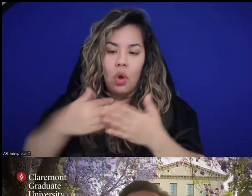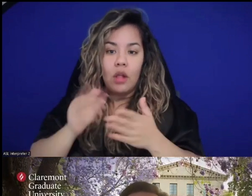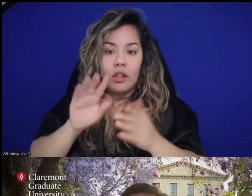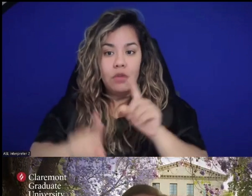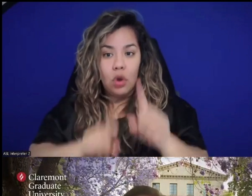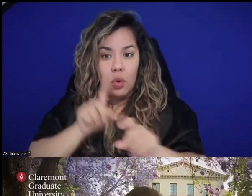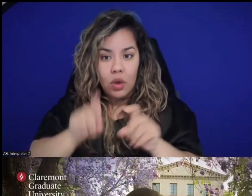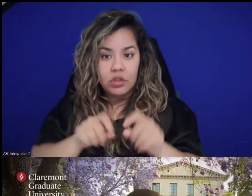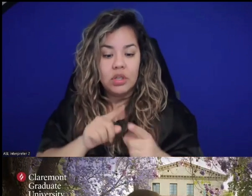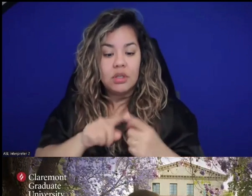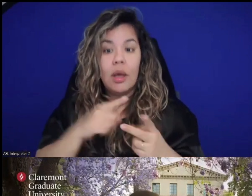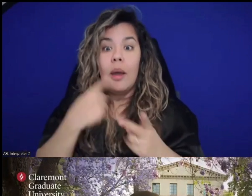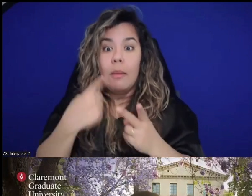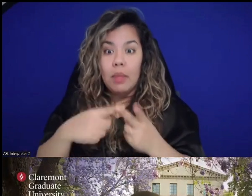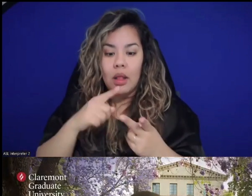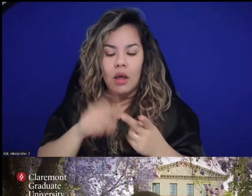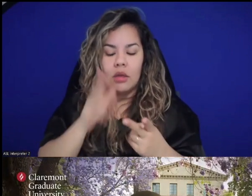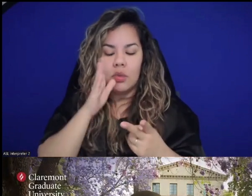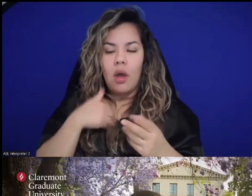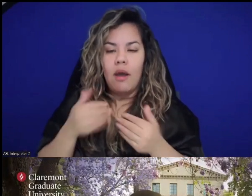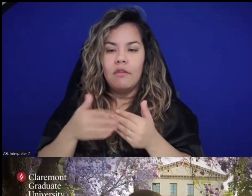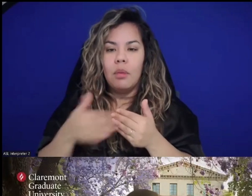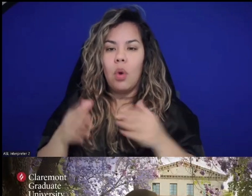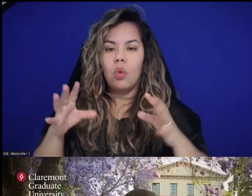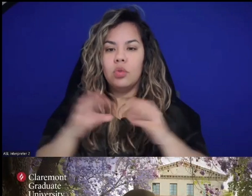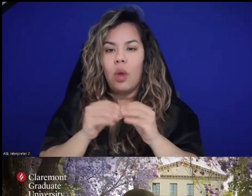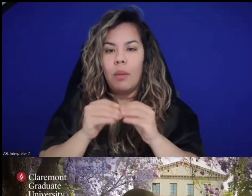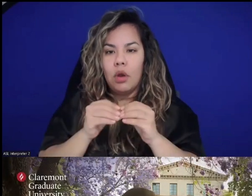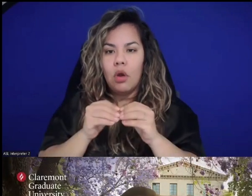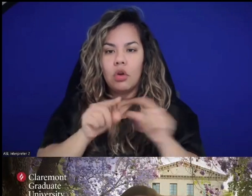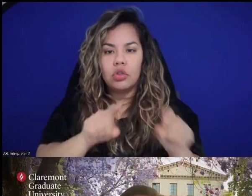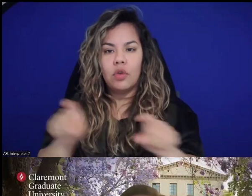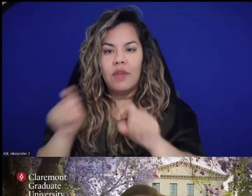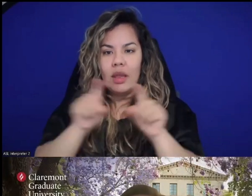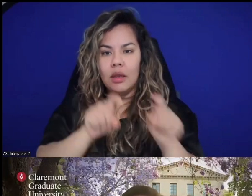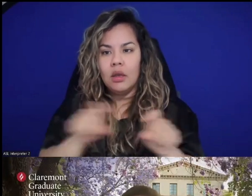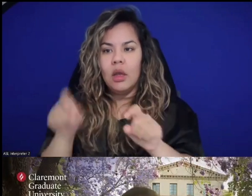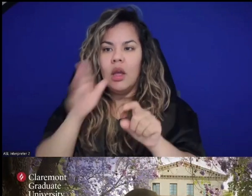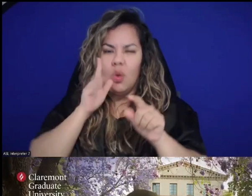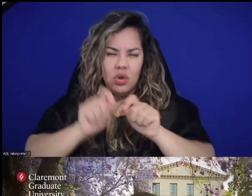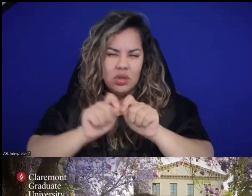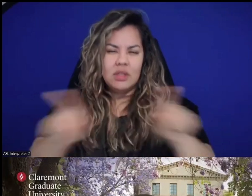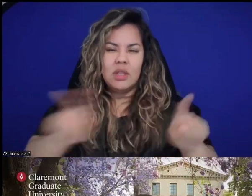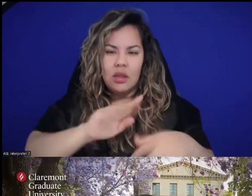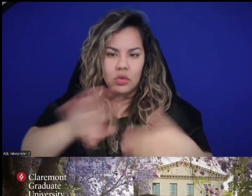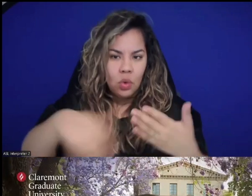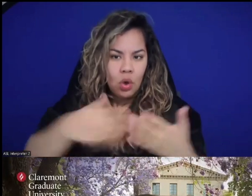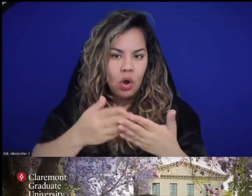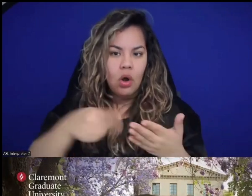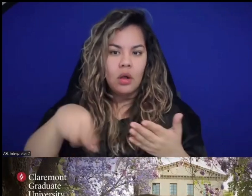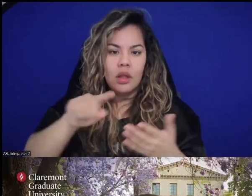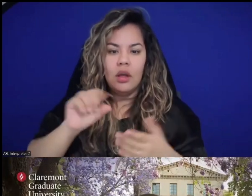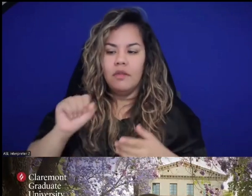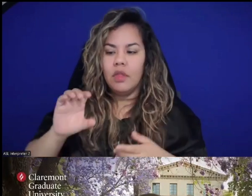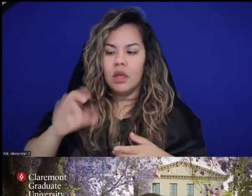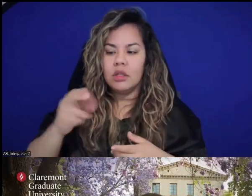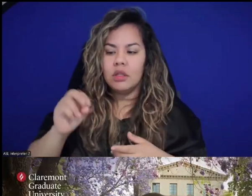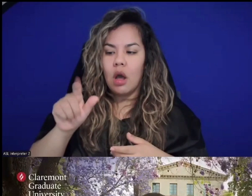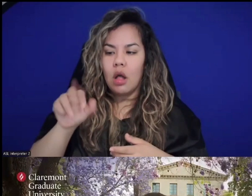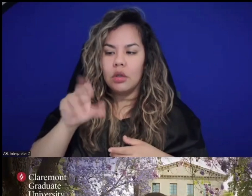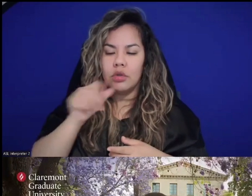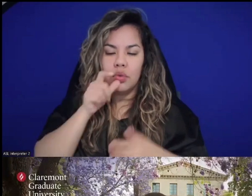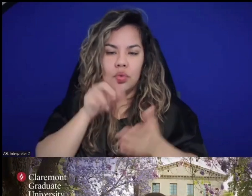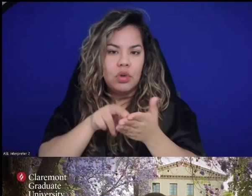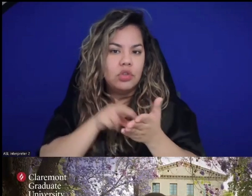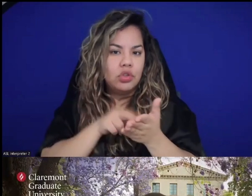post-webinar survey that will be sent to all of those scholars who register. So you